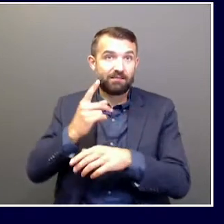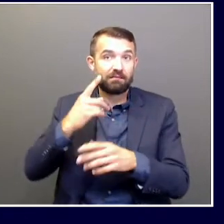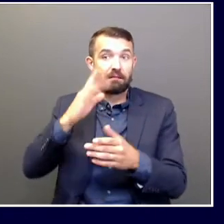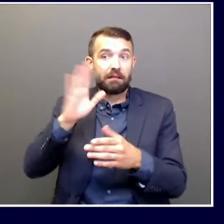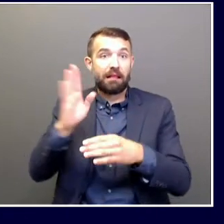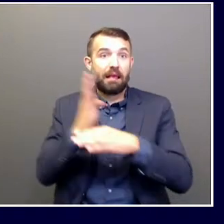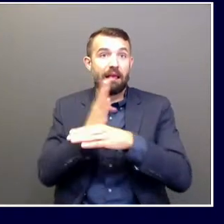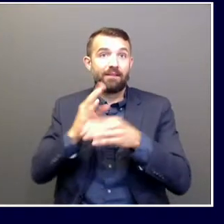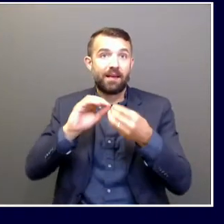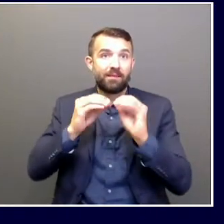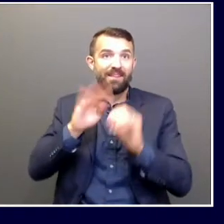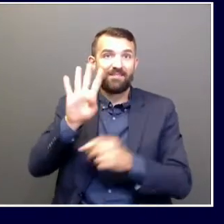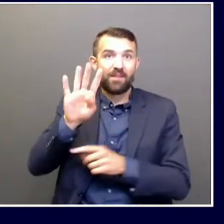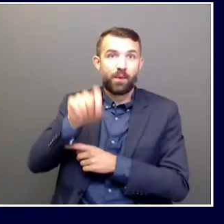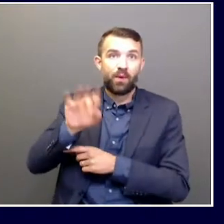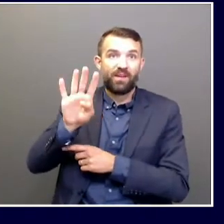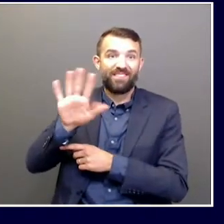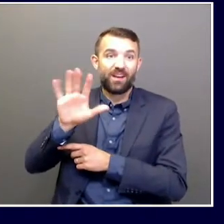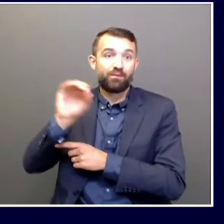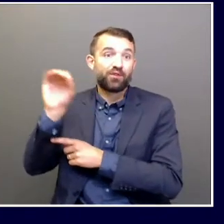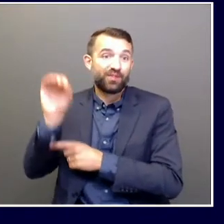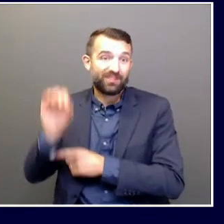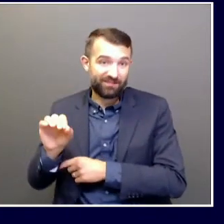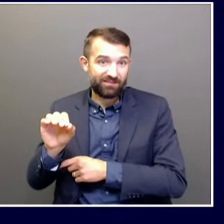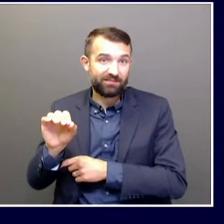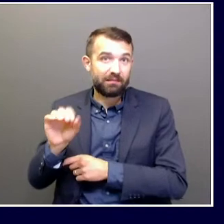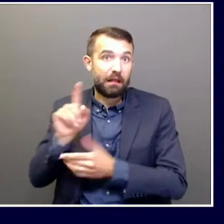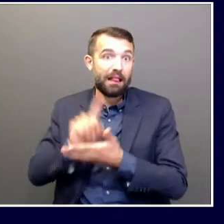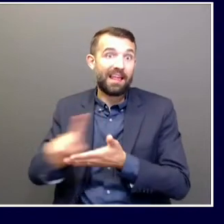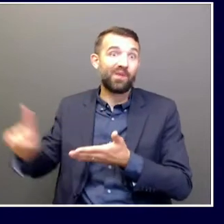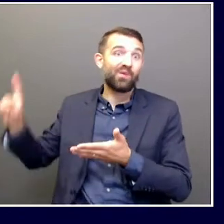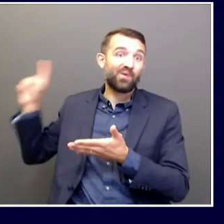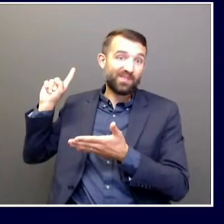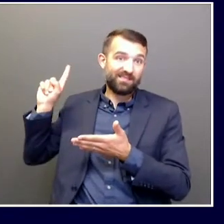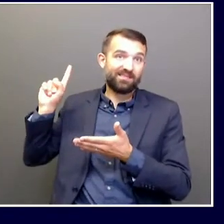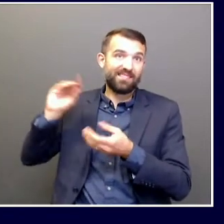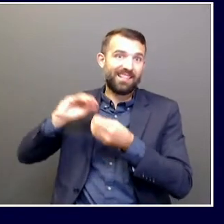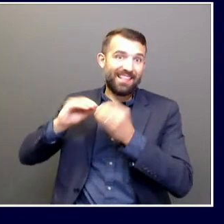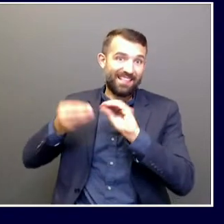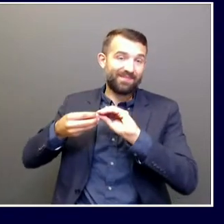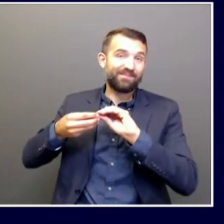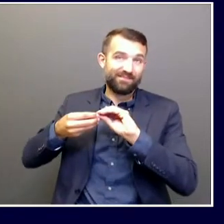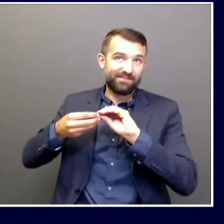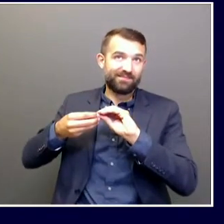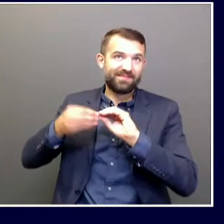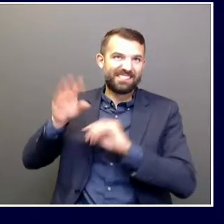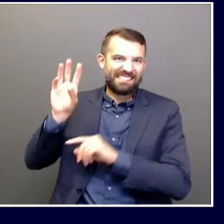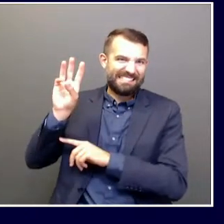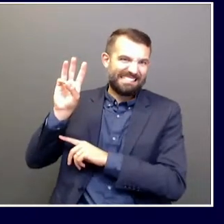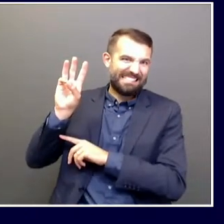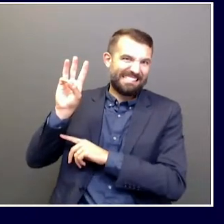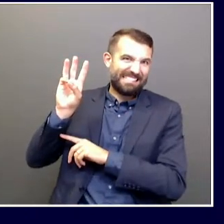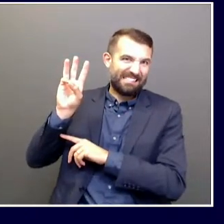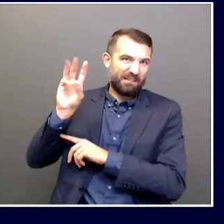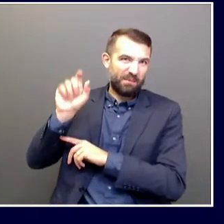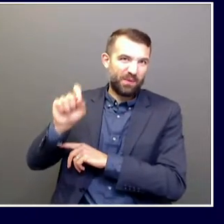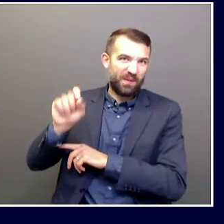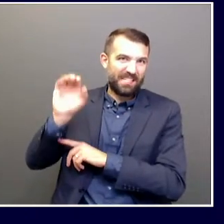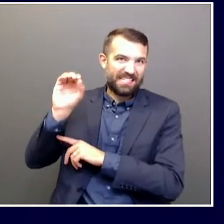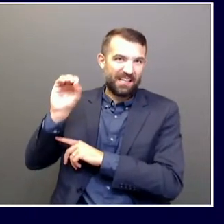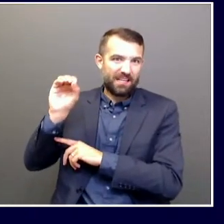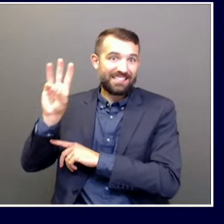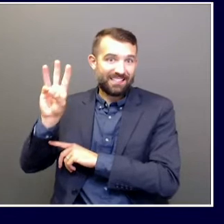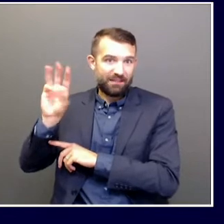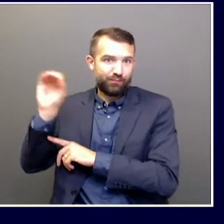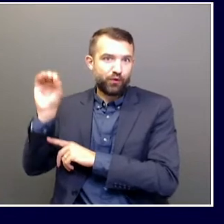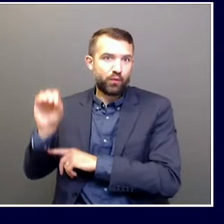4.45%. 1 week ago, that positivity rate was just over 6%, 6.06 to be